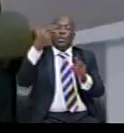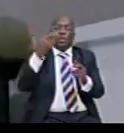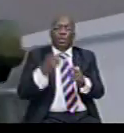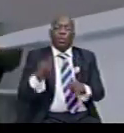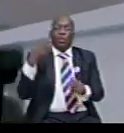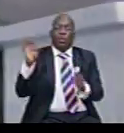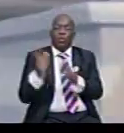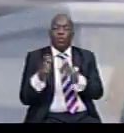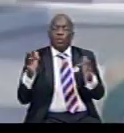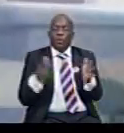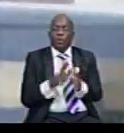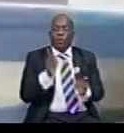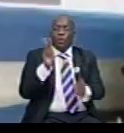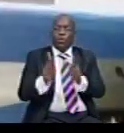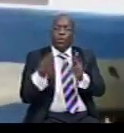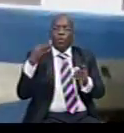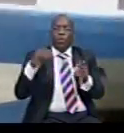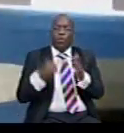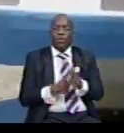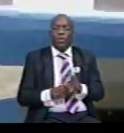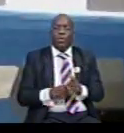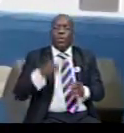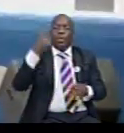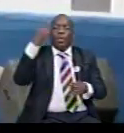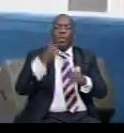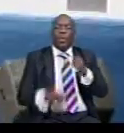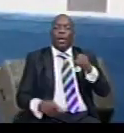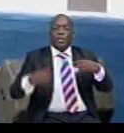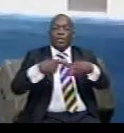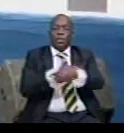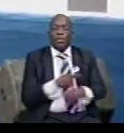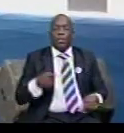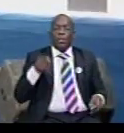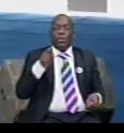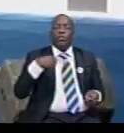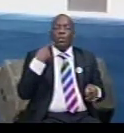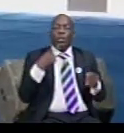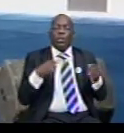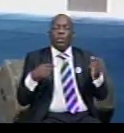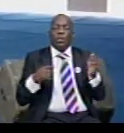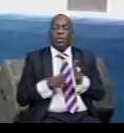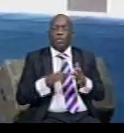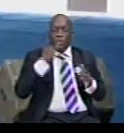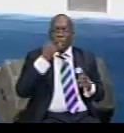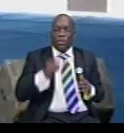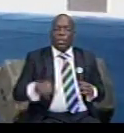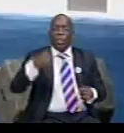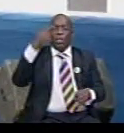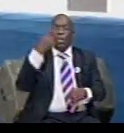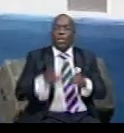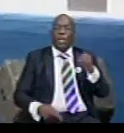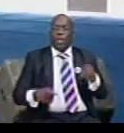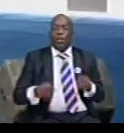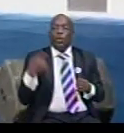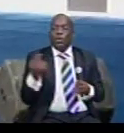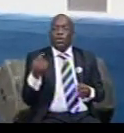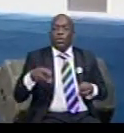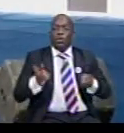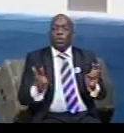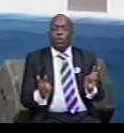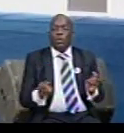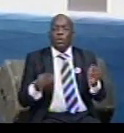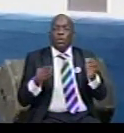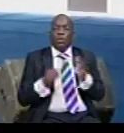know, the people of these last days, when you say, this is the only way, you say, this man is